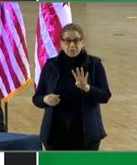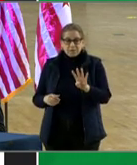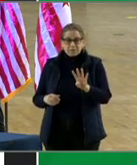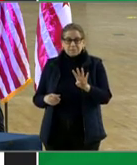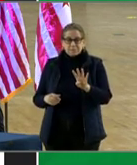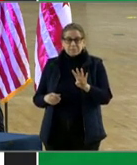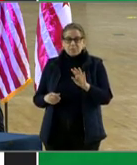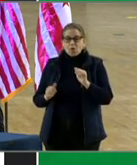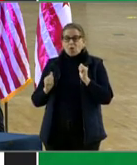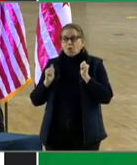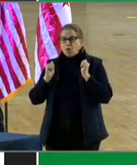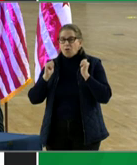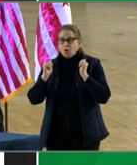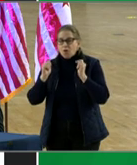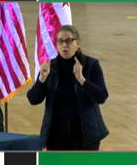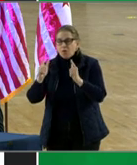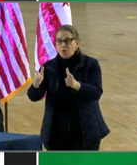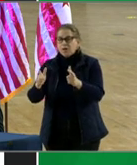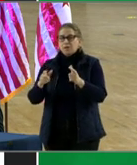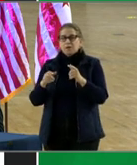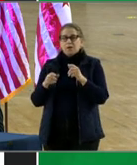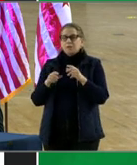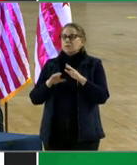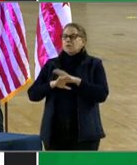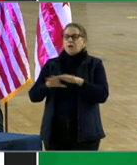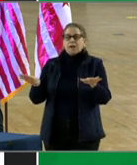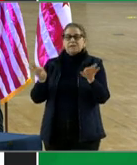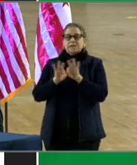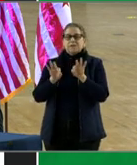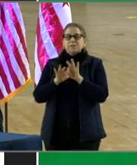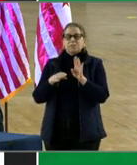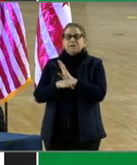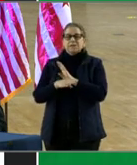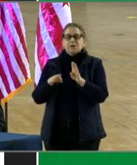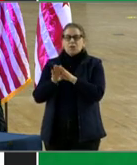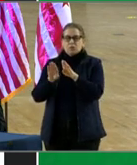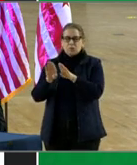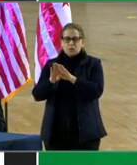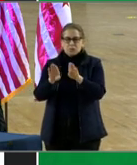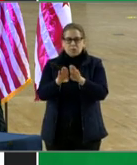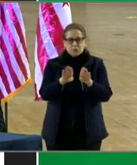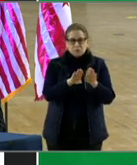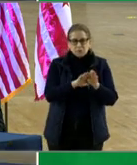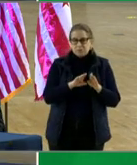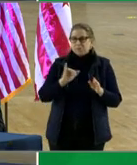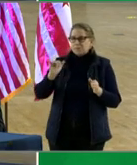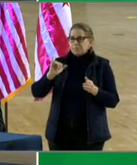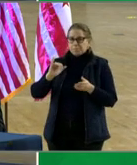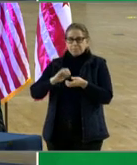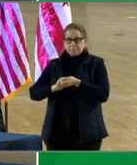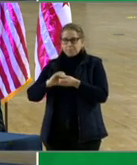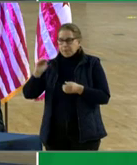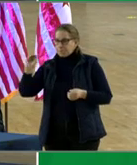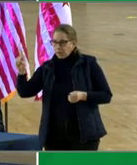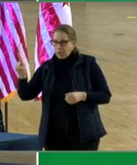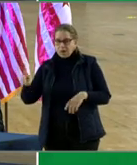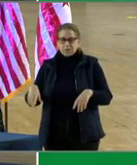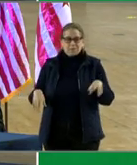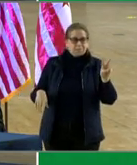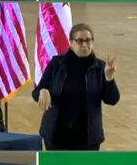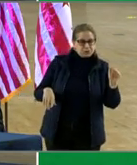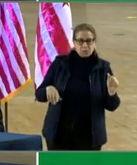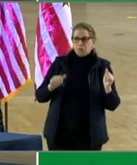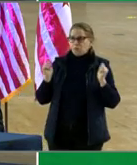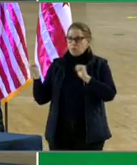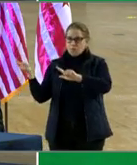Virginia, we issued a stay-at-home order. So before you, what you see is a chart of